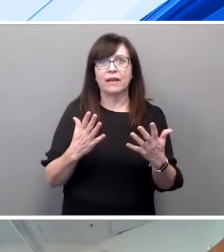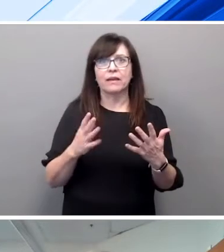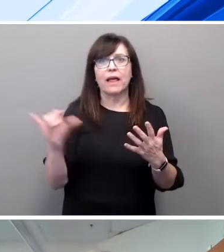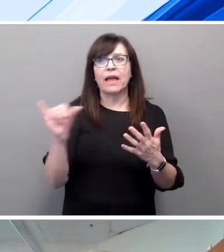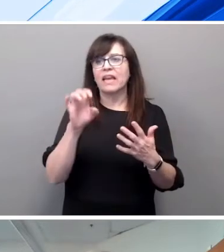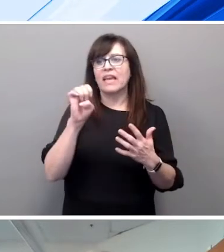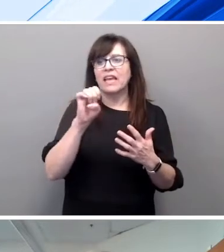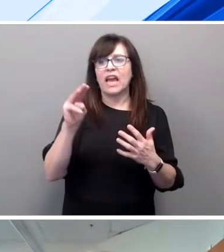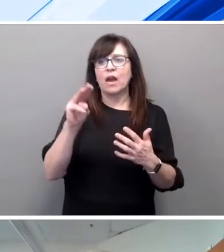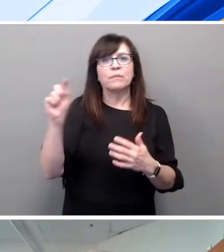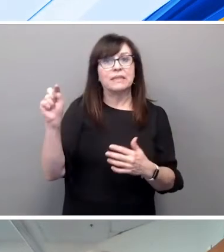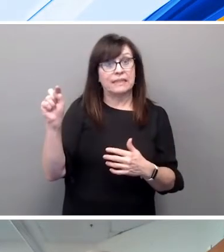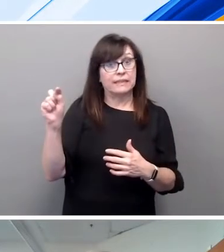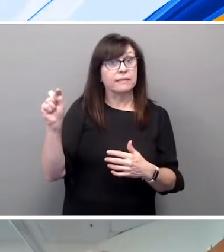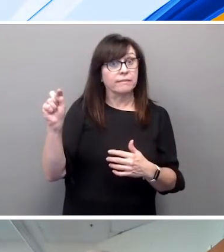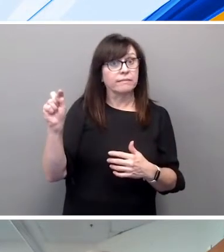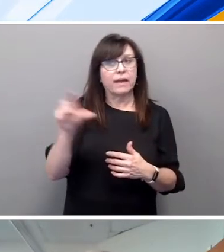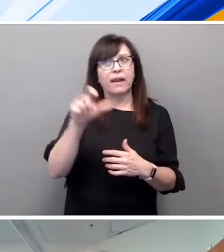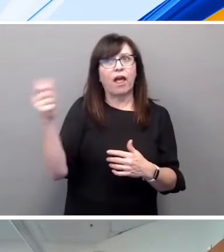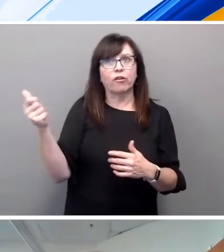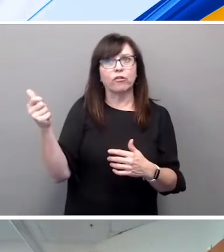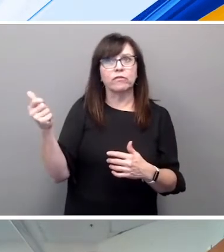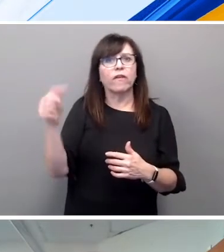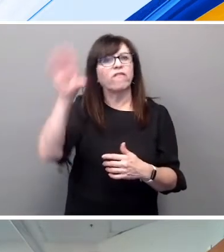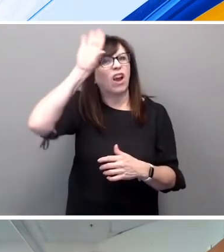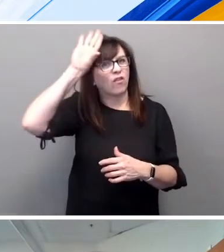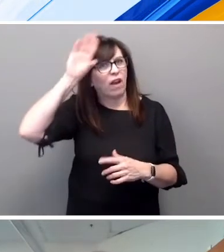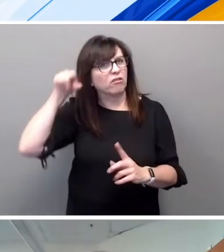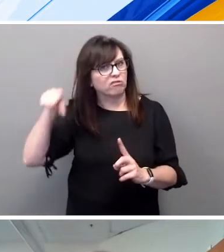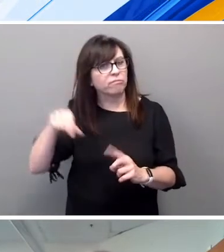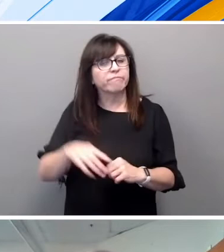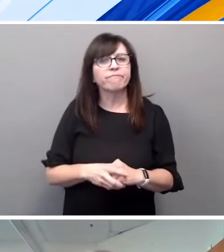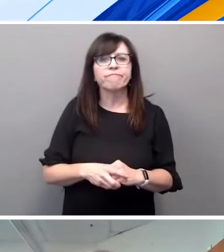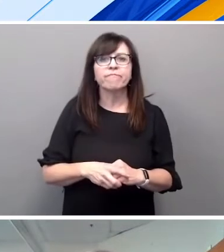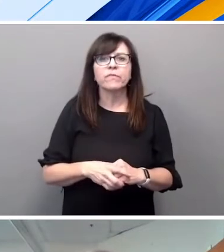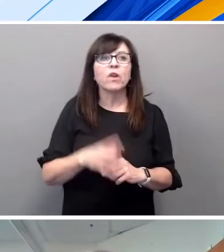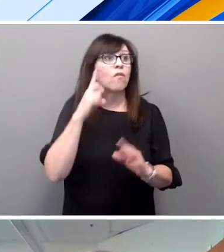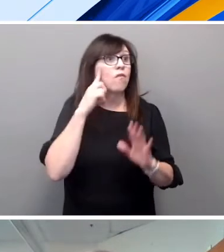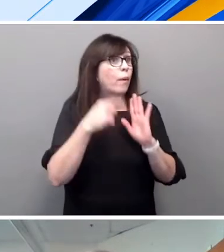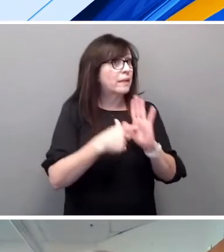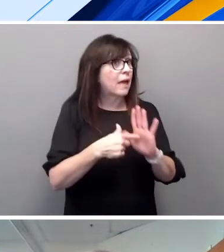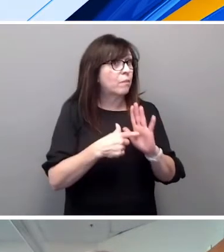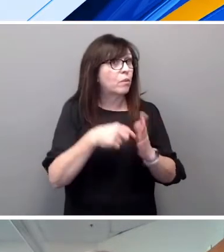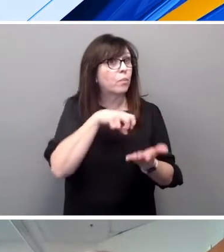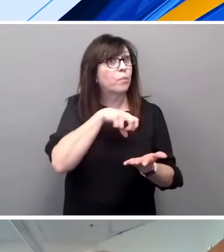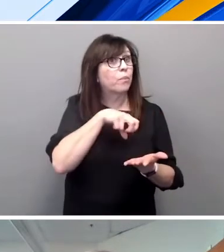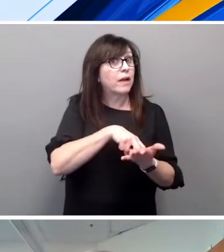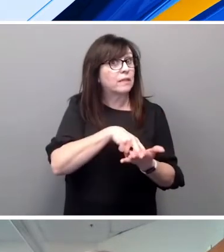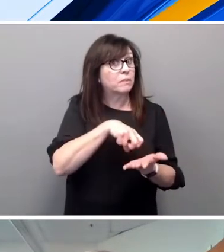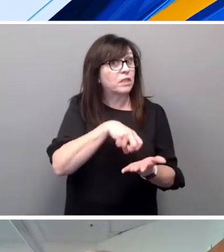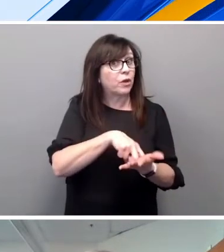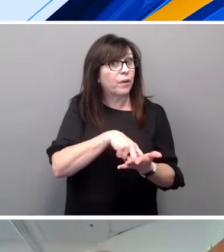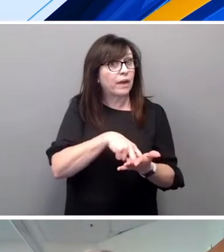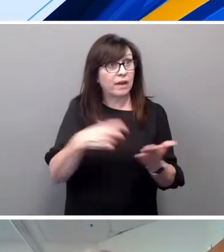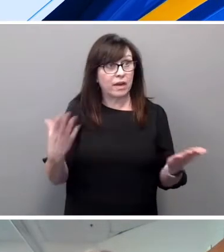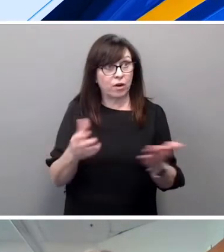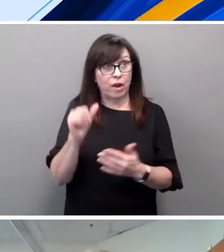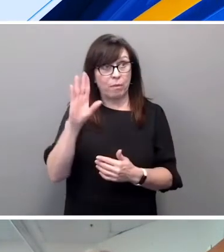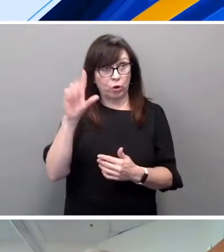EMTs and other firefighters. So, for example, Presbyterian in